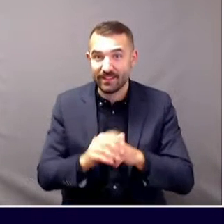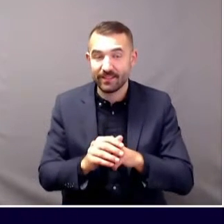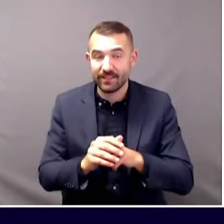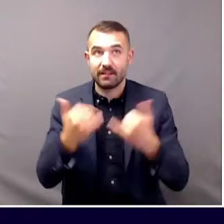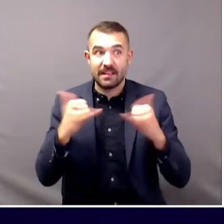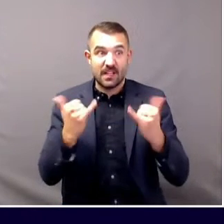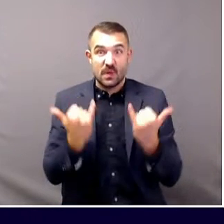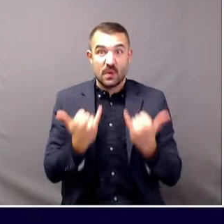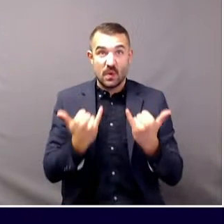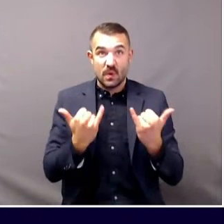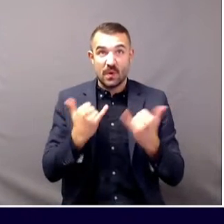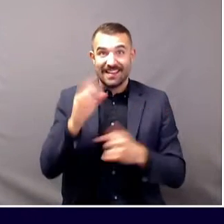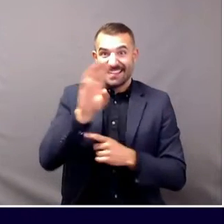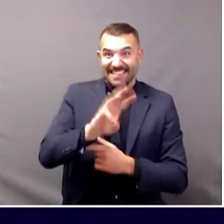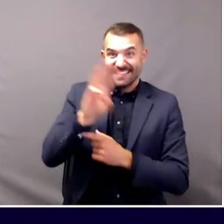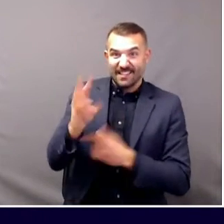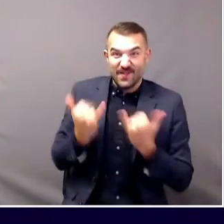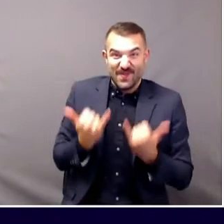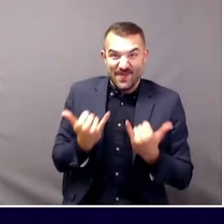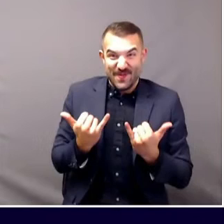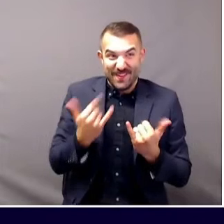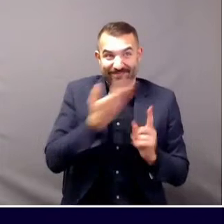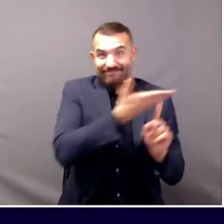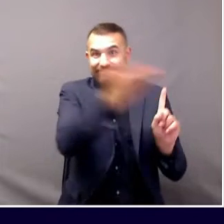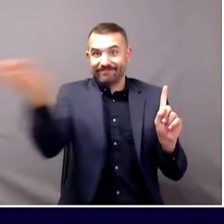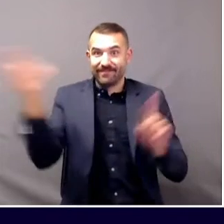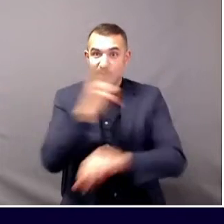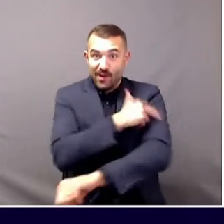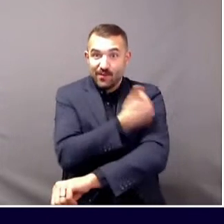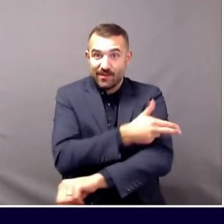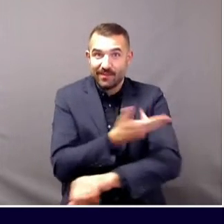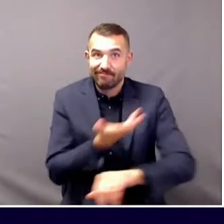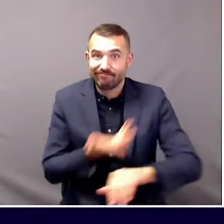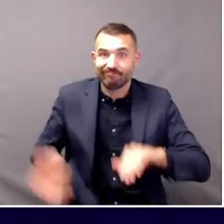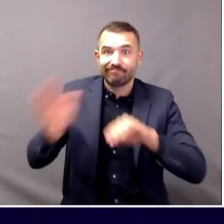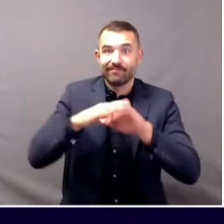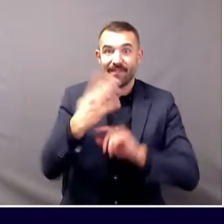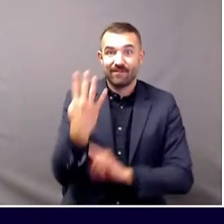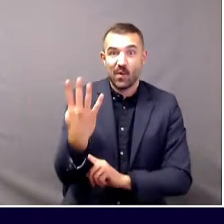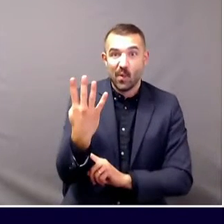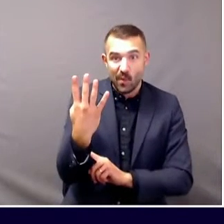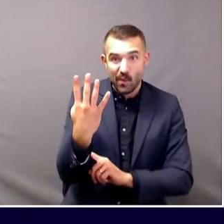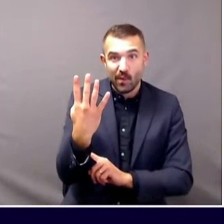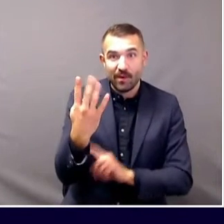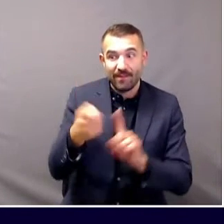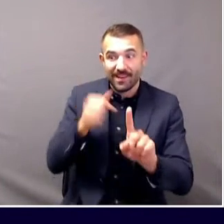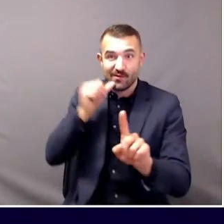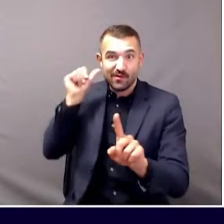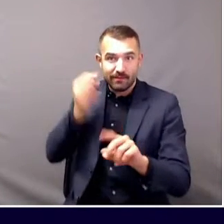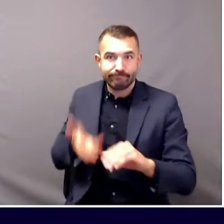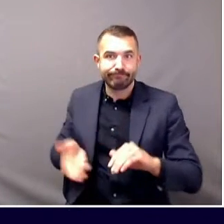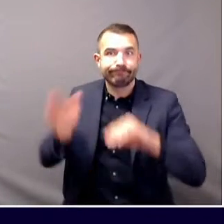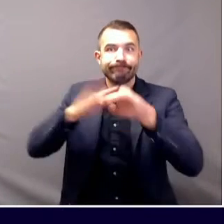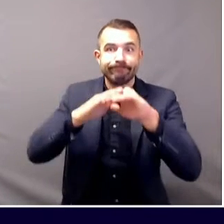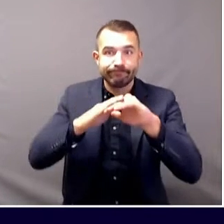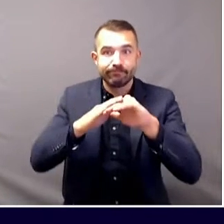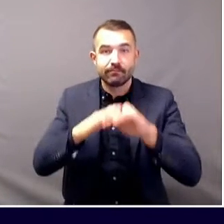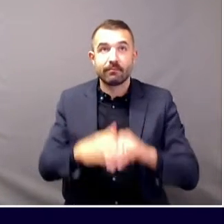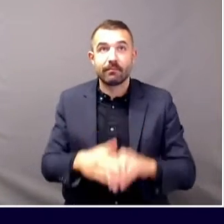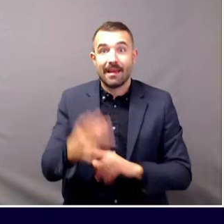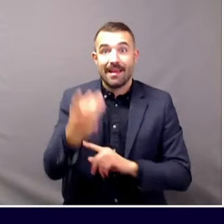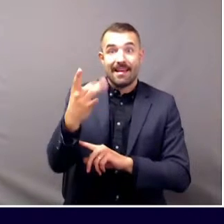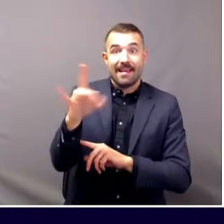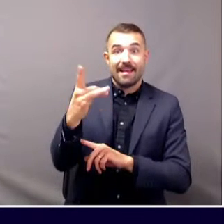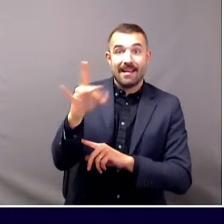hospital, 4 more people than just yesterday. Of those 66, 18 are in the intensive care